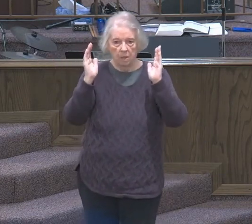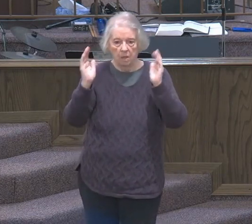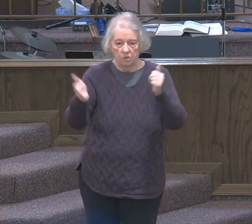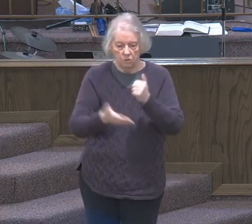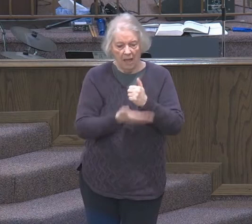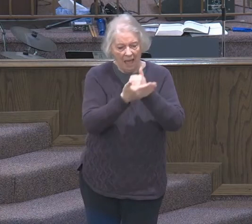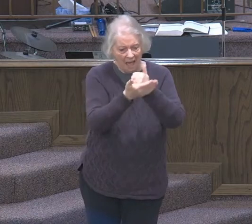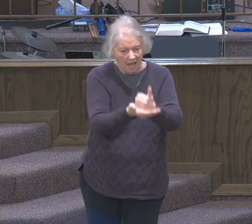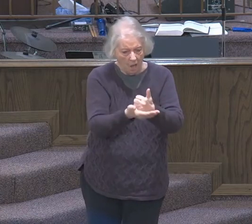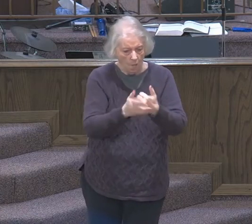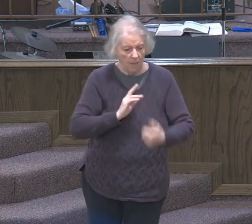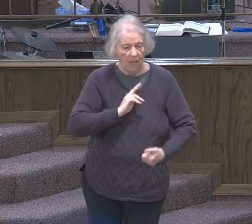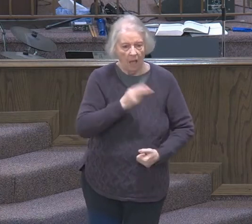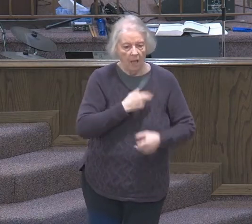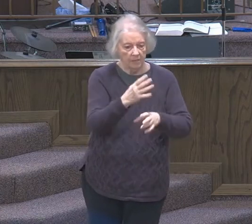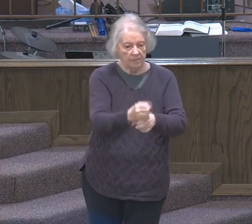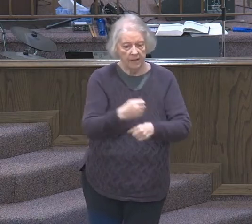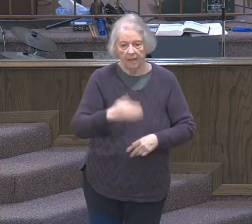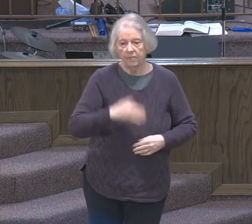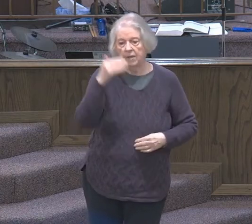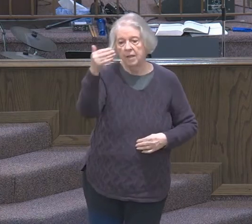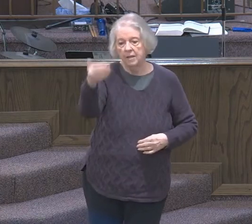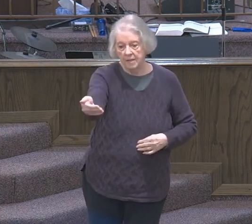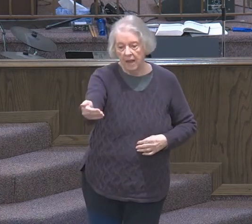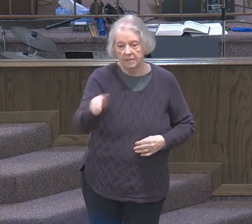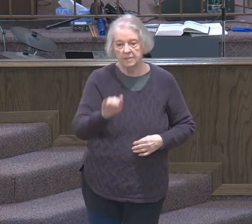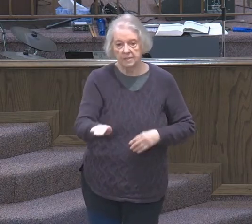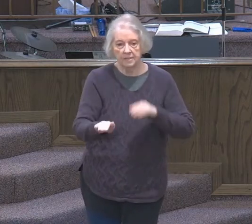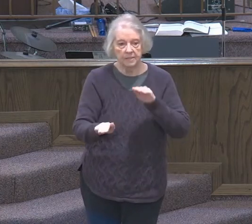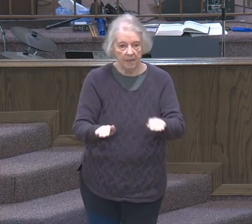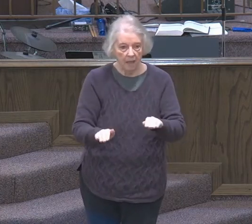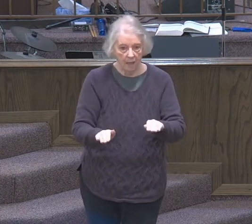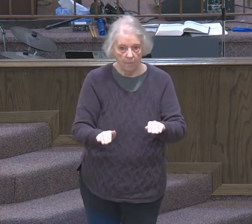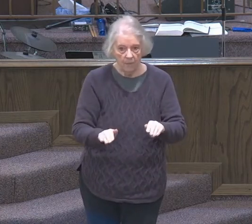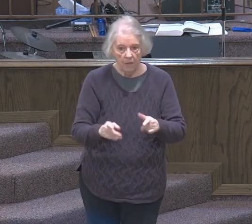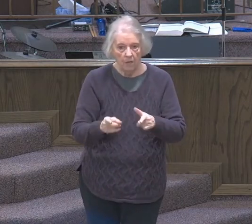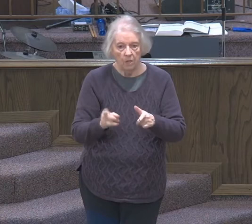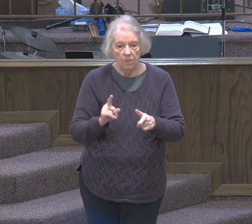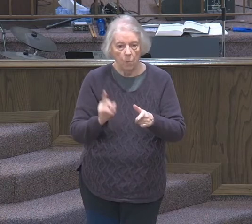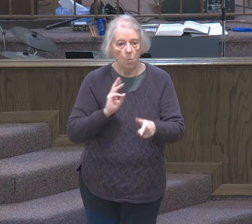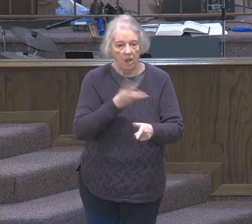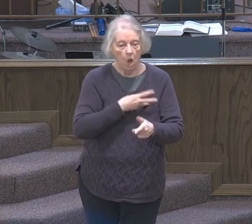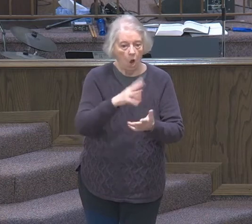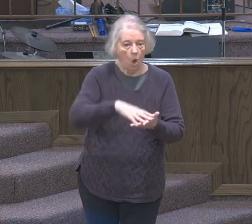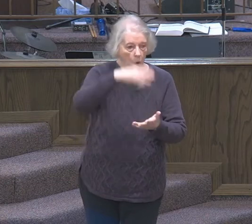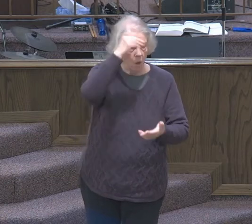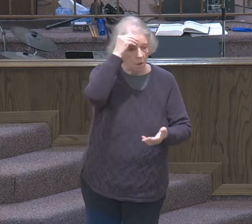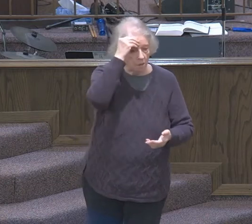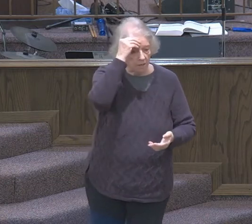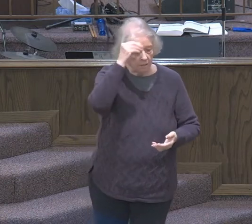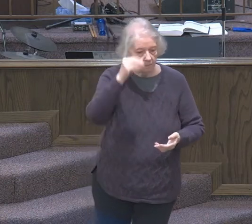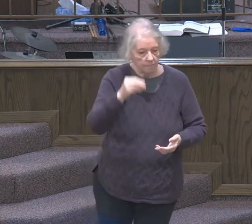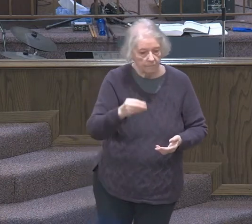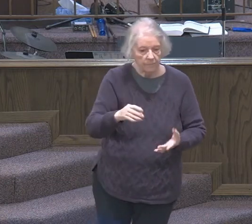us to take the next step in our pursuit and our practice of the spiritual disciplines. We've looked at